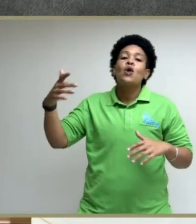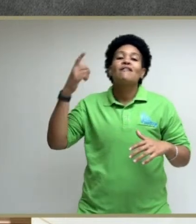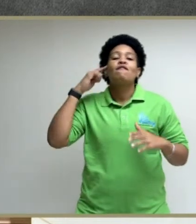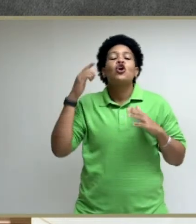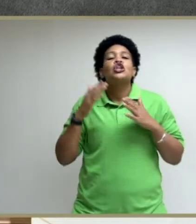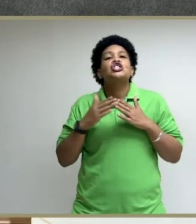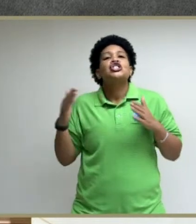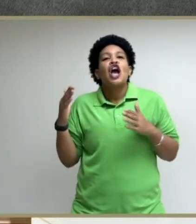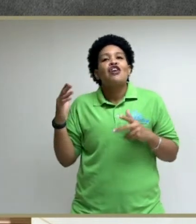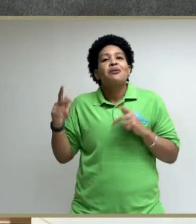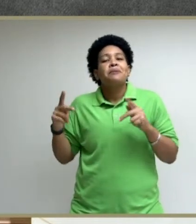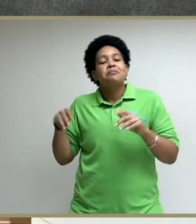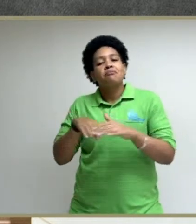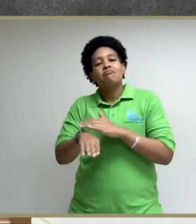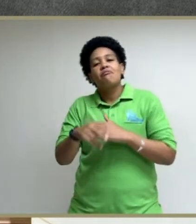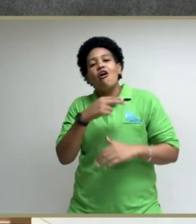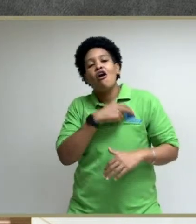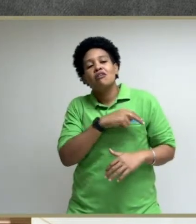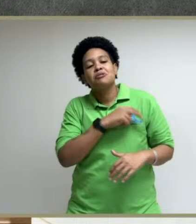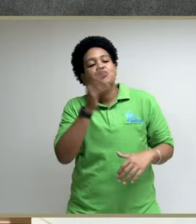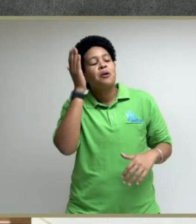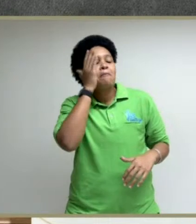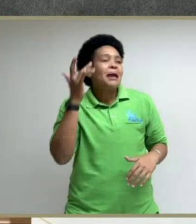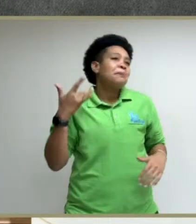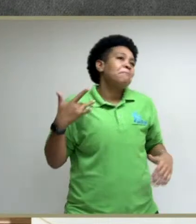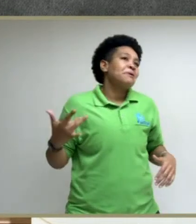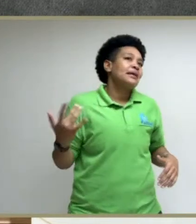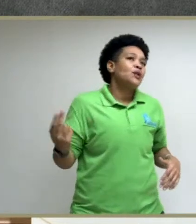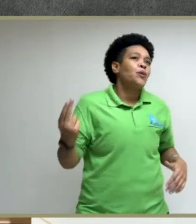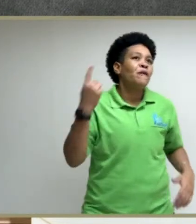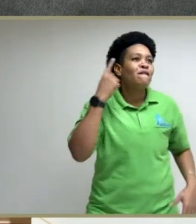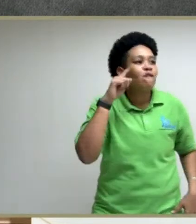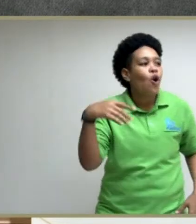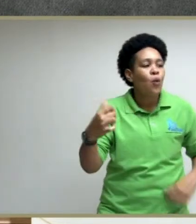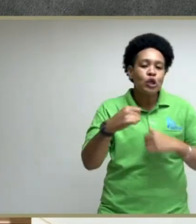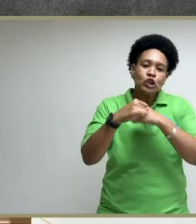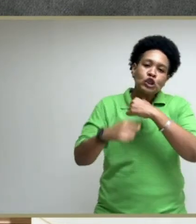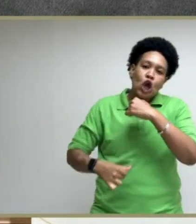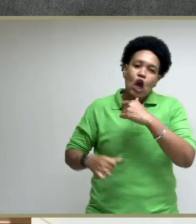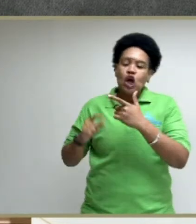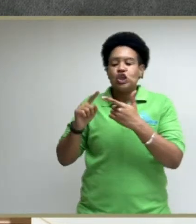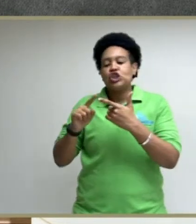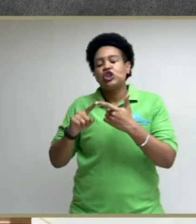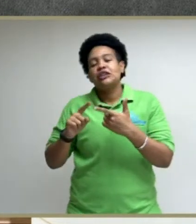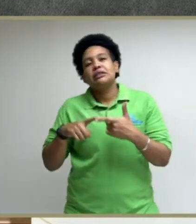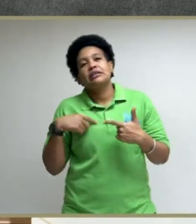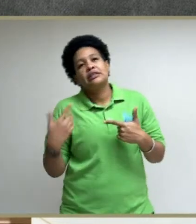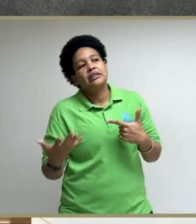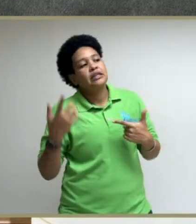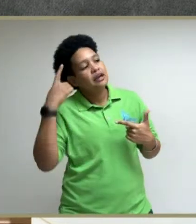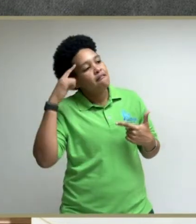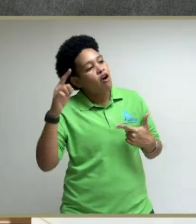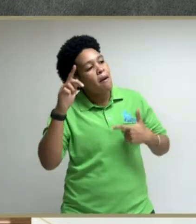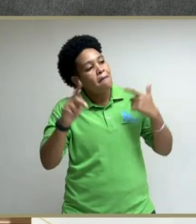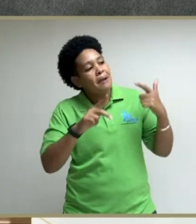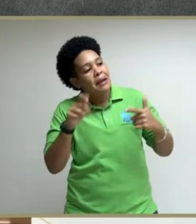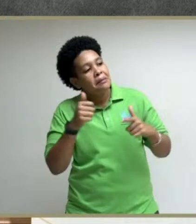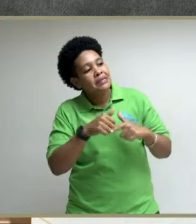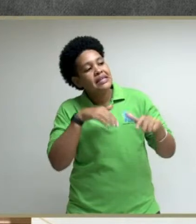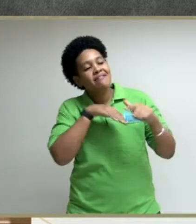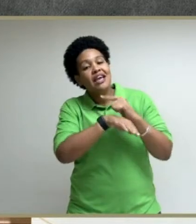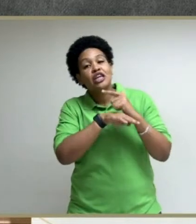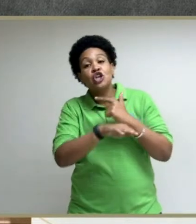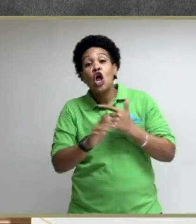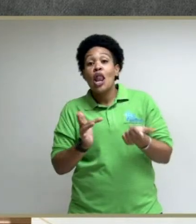occupancy. So beds that would have normally been for surgical patients, for patients of internal